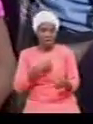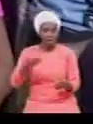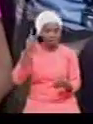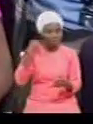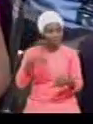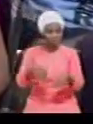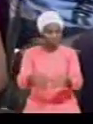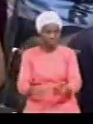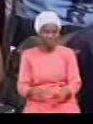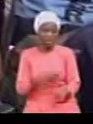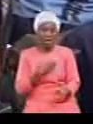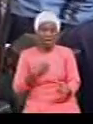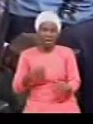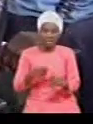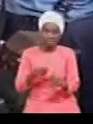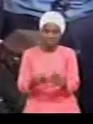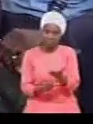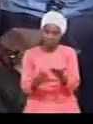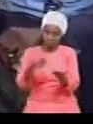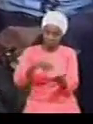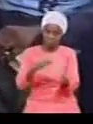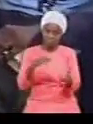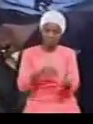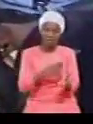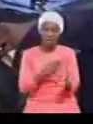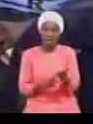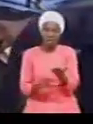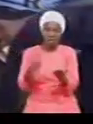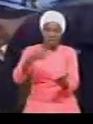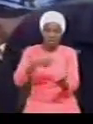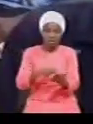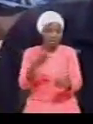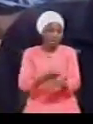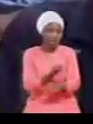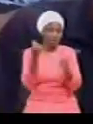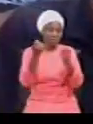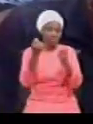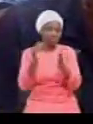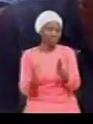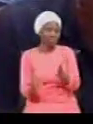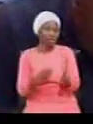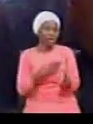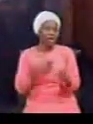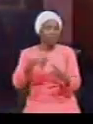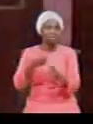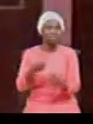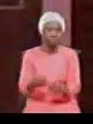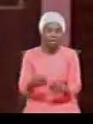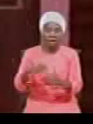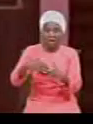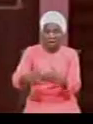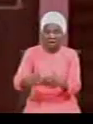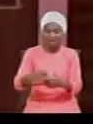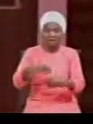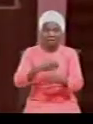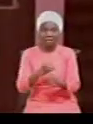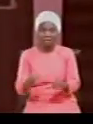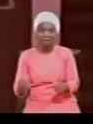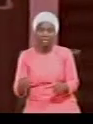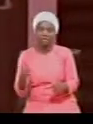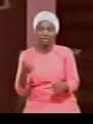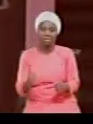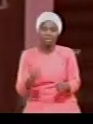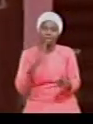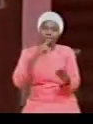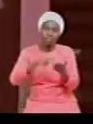buried. And then he rose again. And he rose triumphantly. And then after making infallible